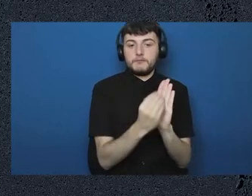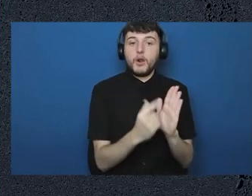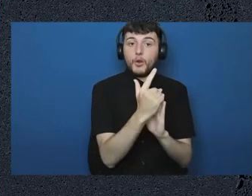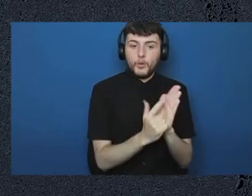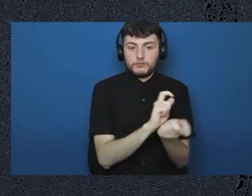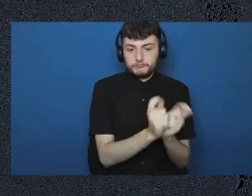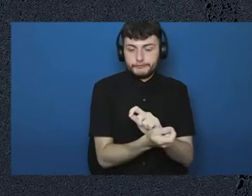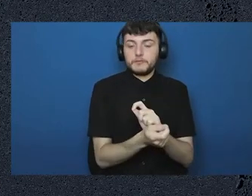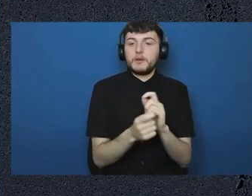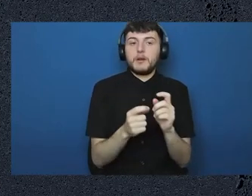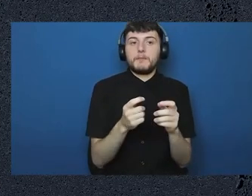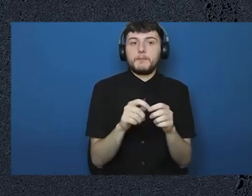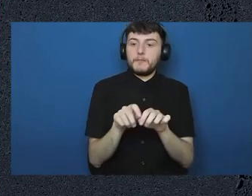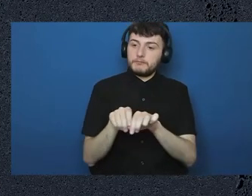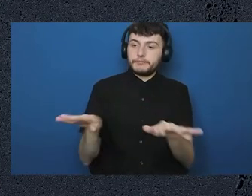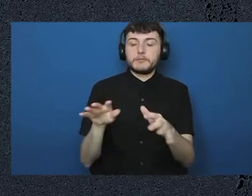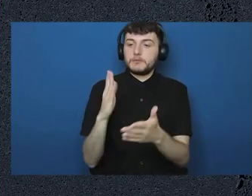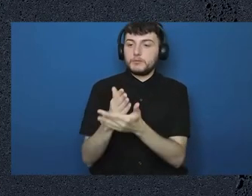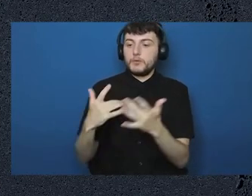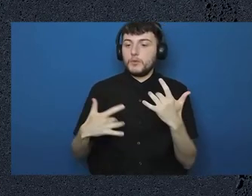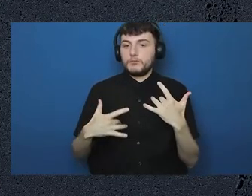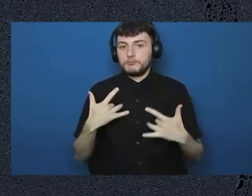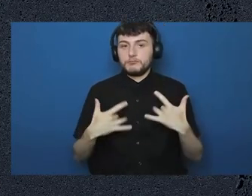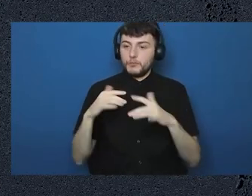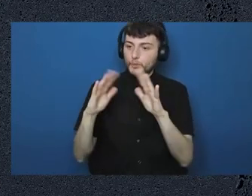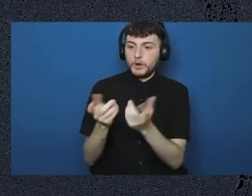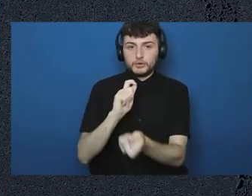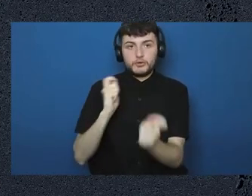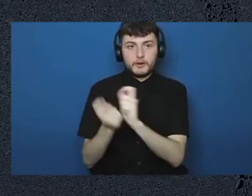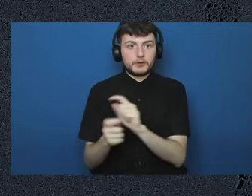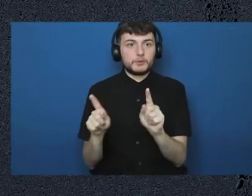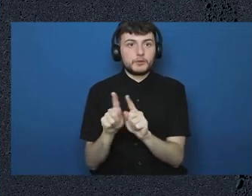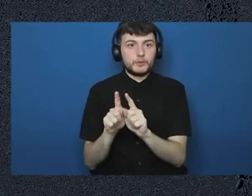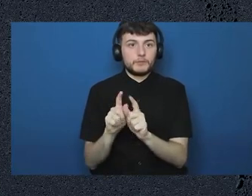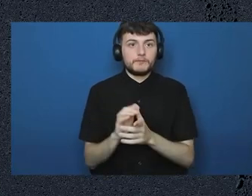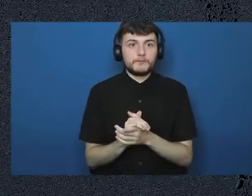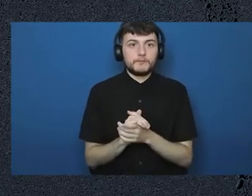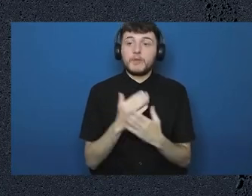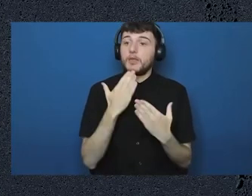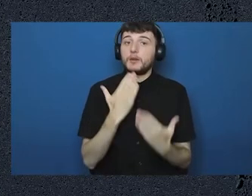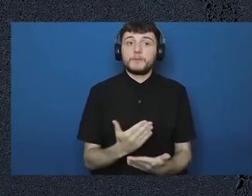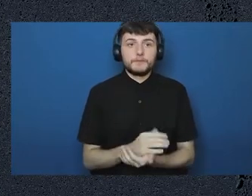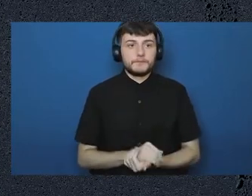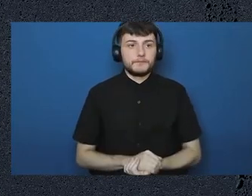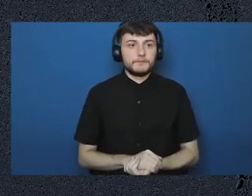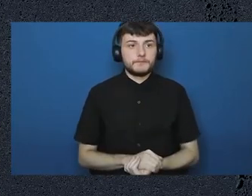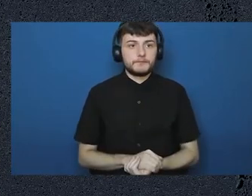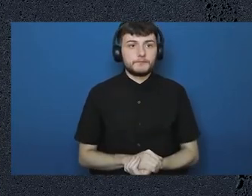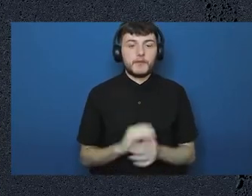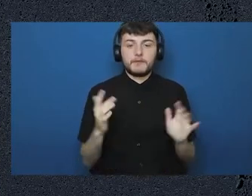that enables all sorts of pathways for all people. So, thank you. Thank you.